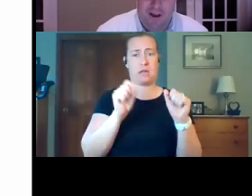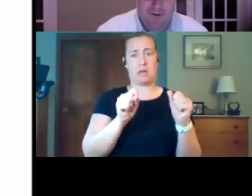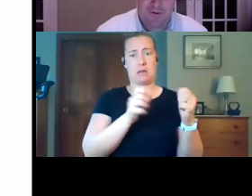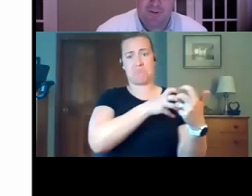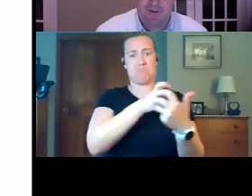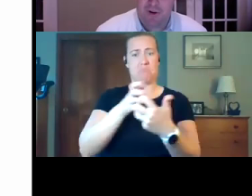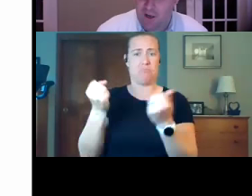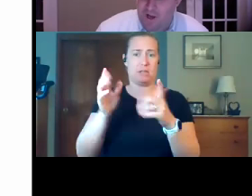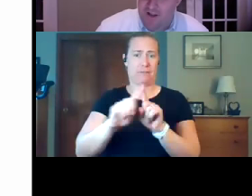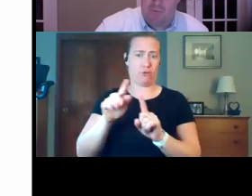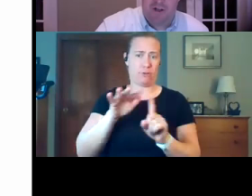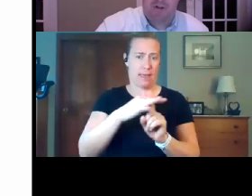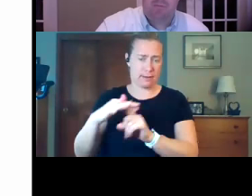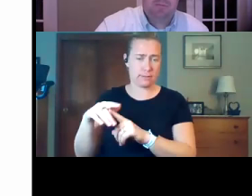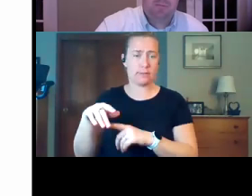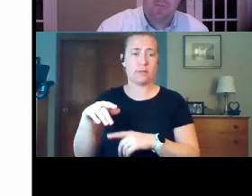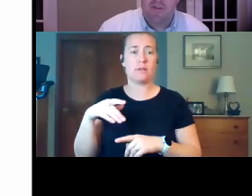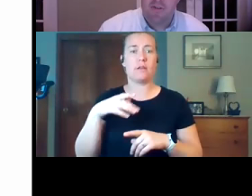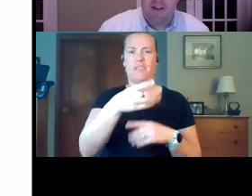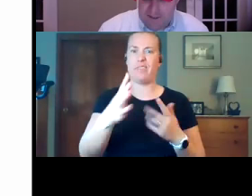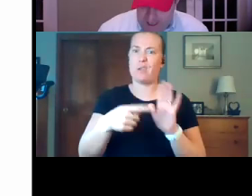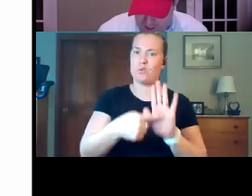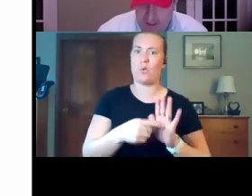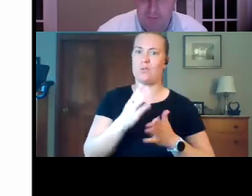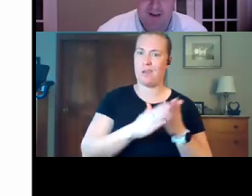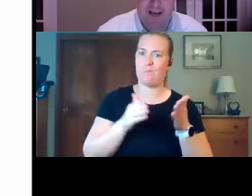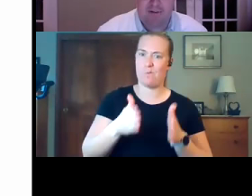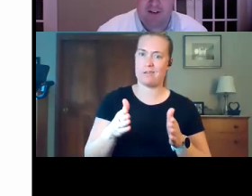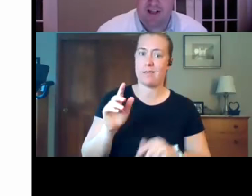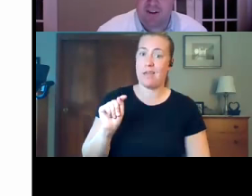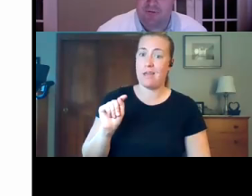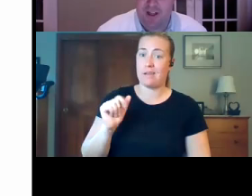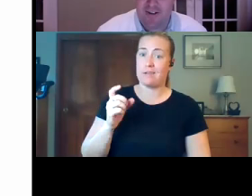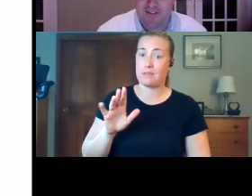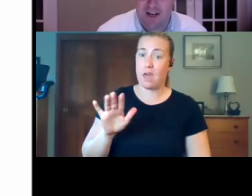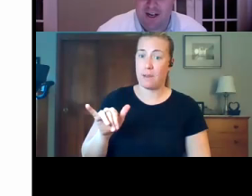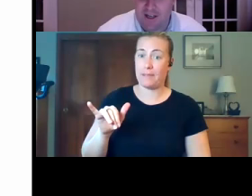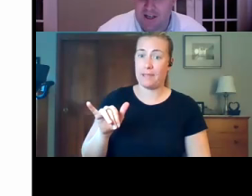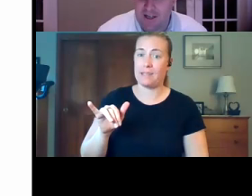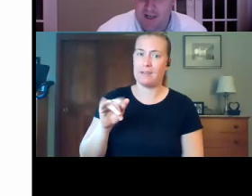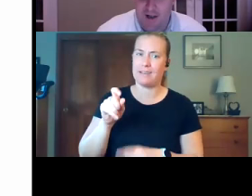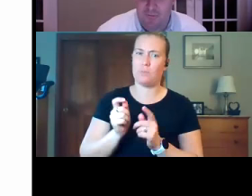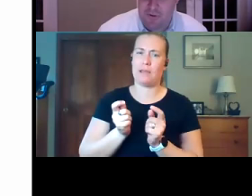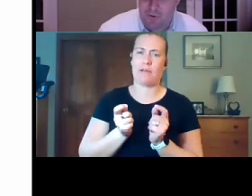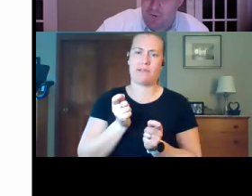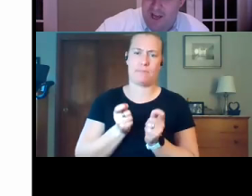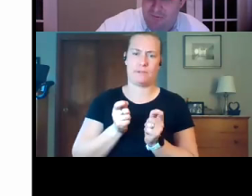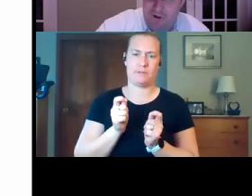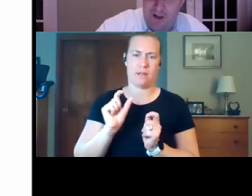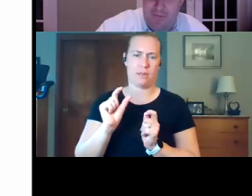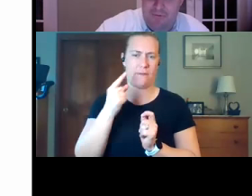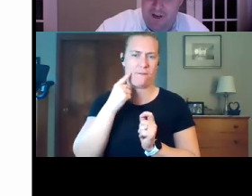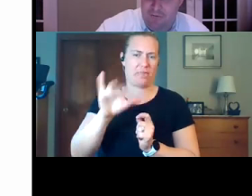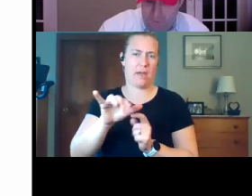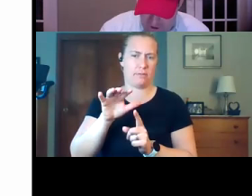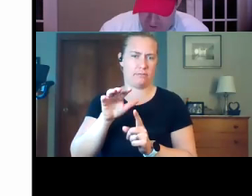they also demonstrated ways in which the taxonomy needed to be adapted slightly for that setting. Similarly, we have